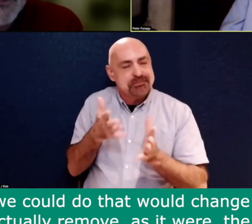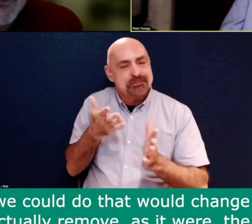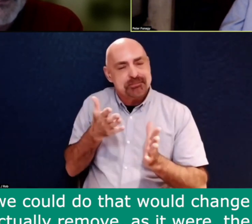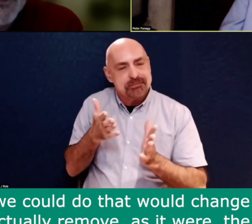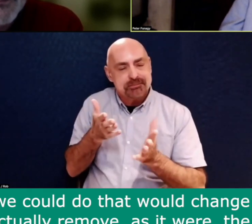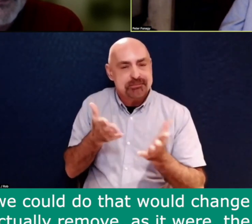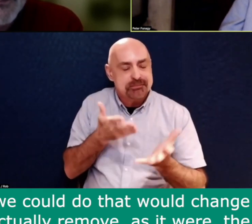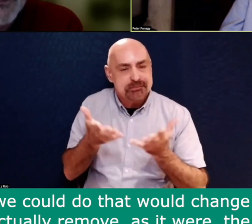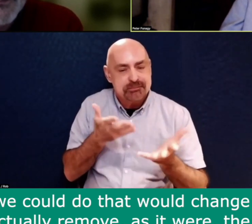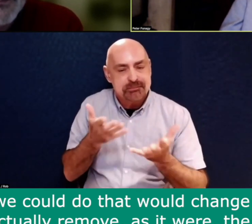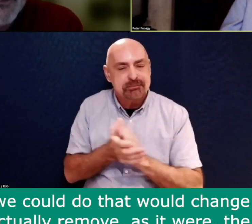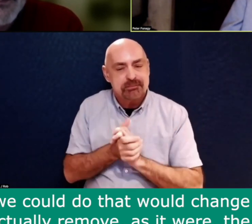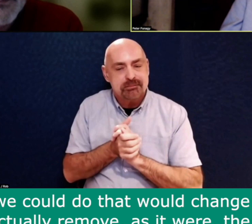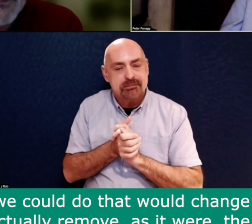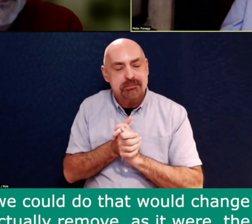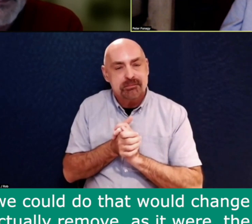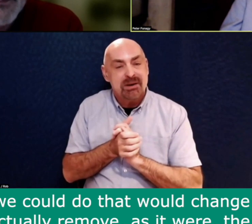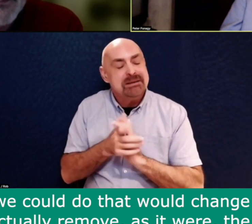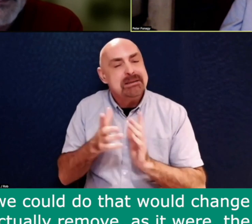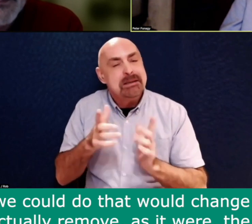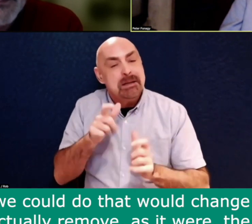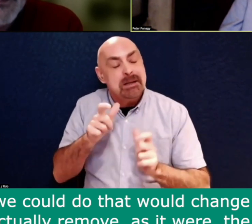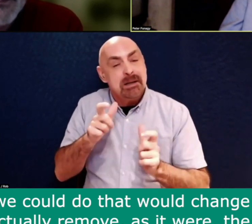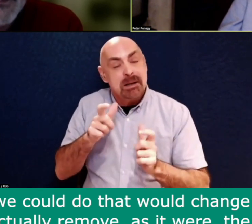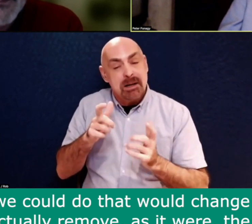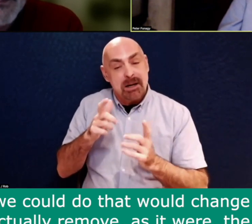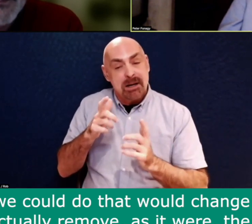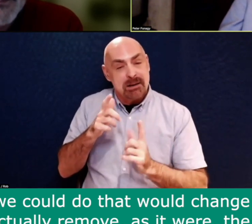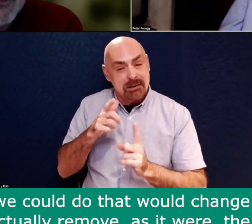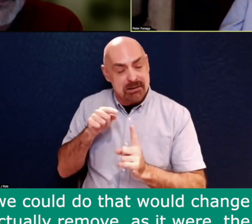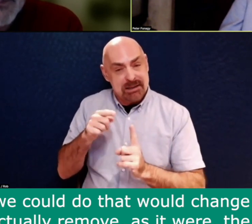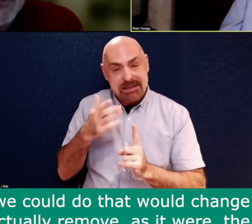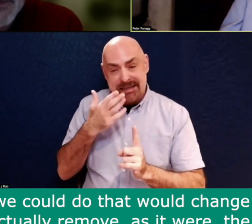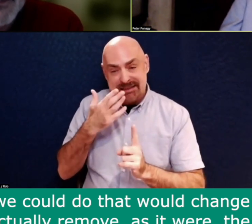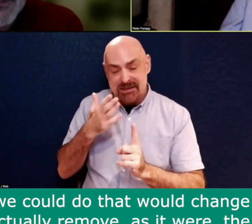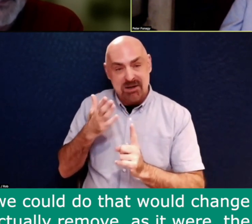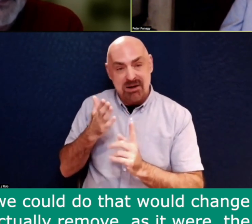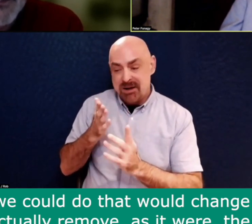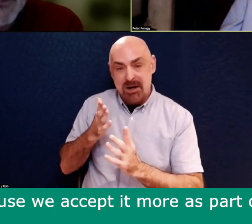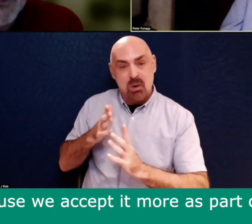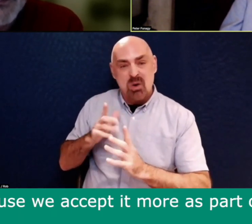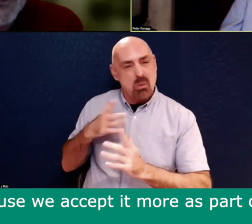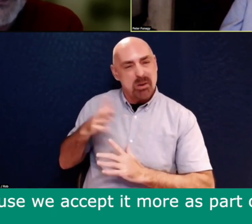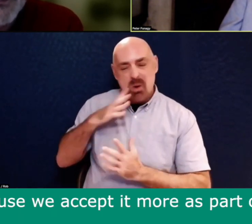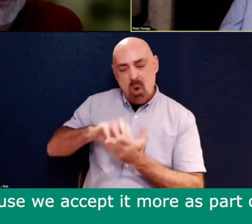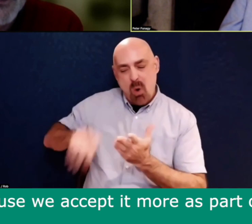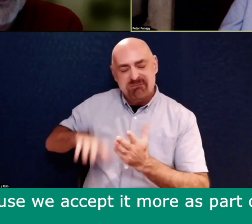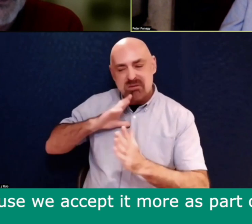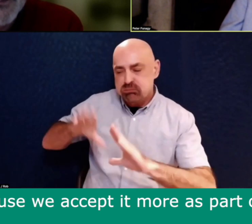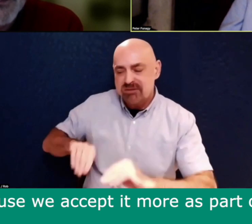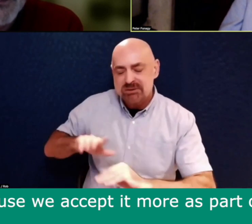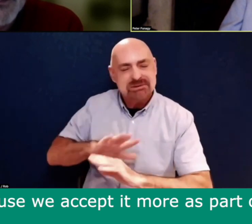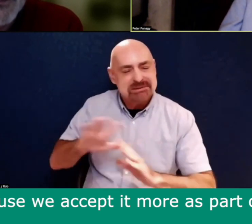to mental ill health, that would actually remove, as it were, the need for prevention,